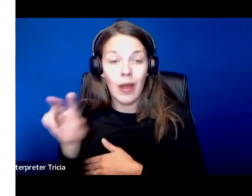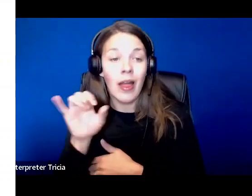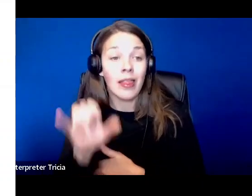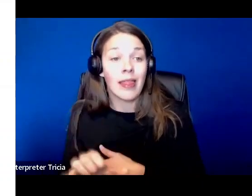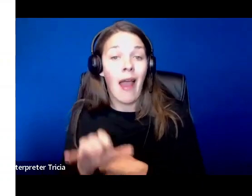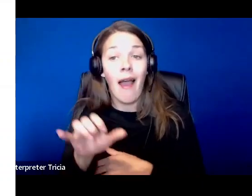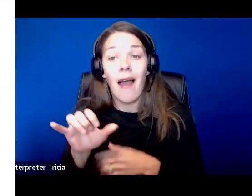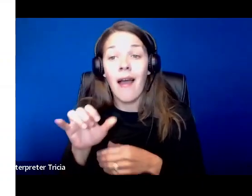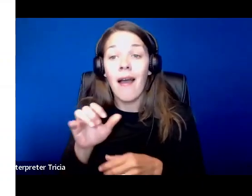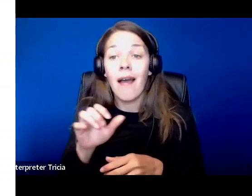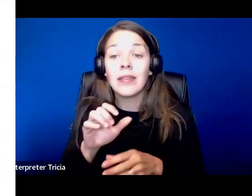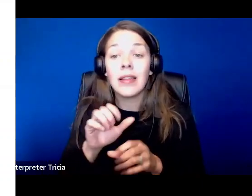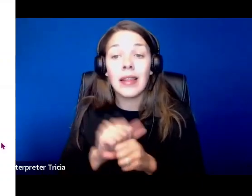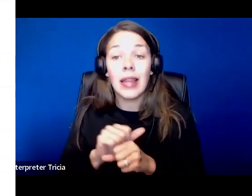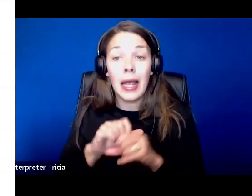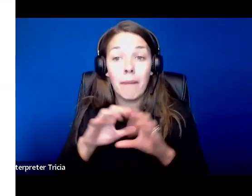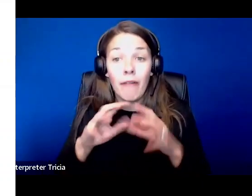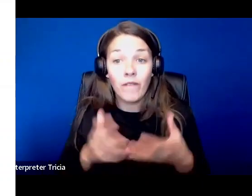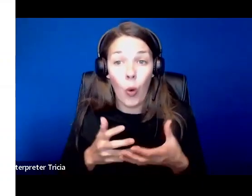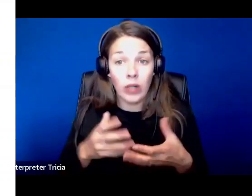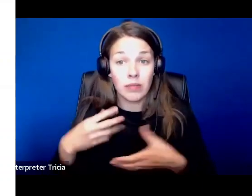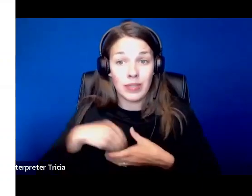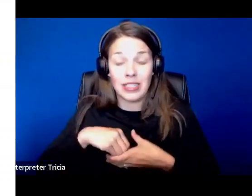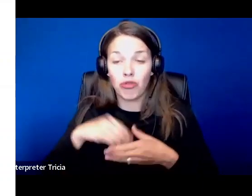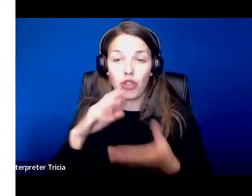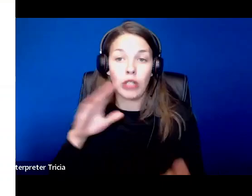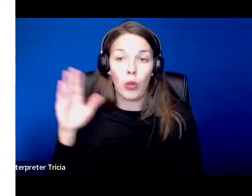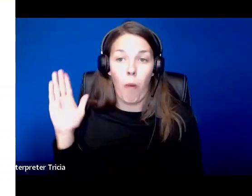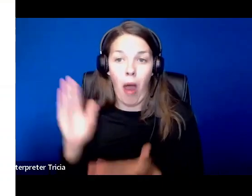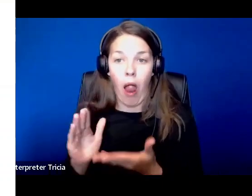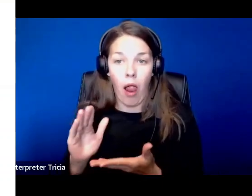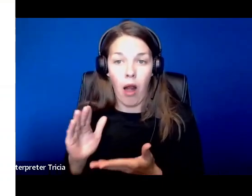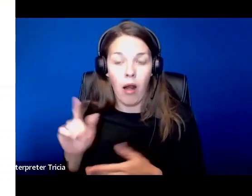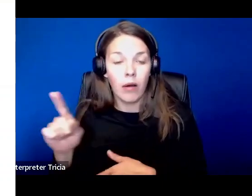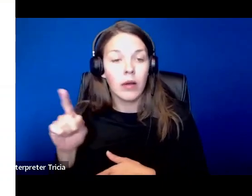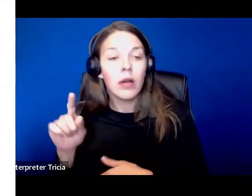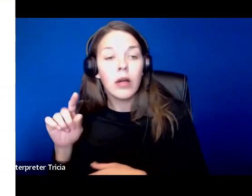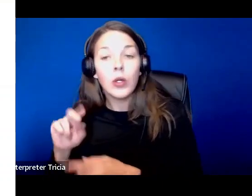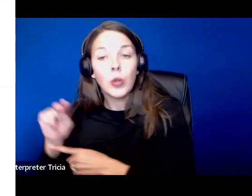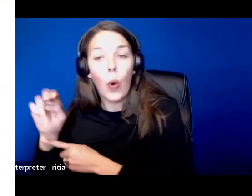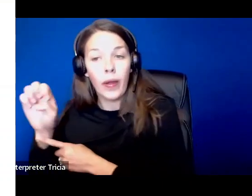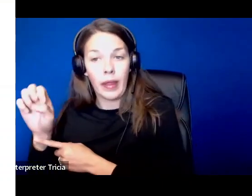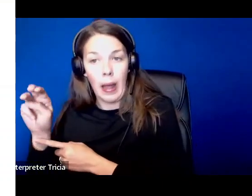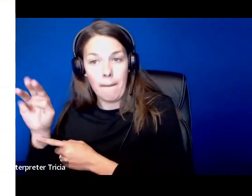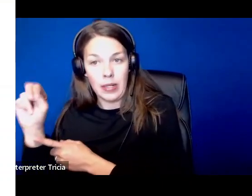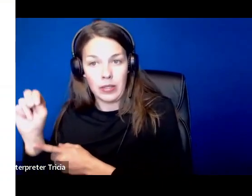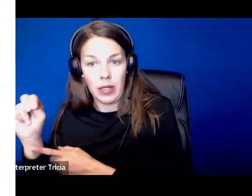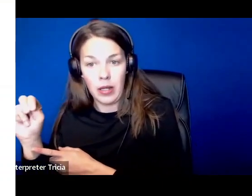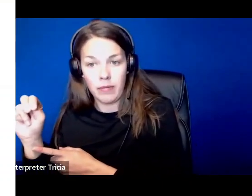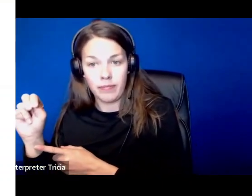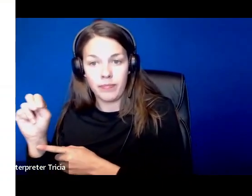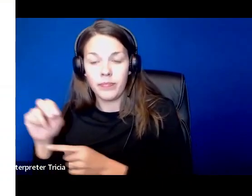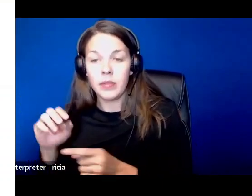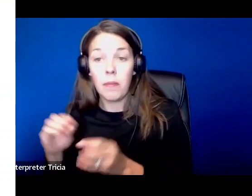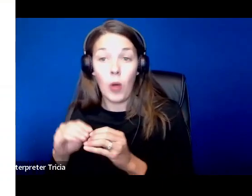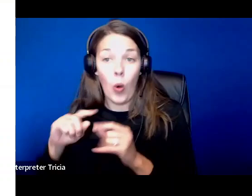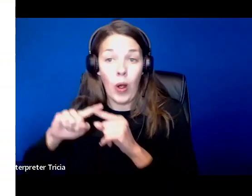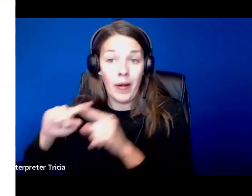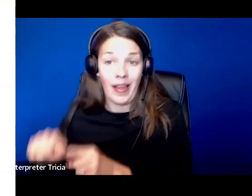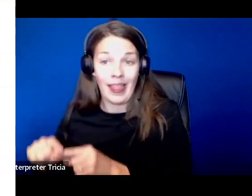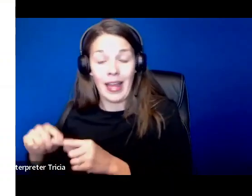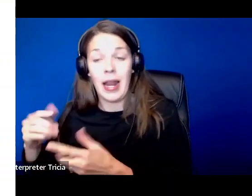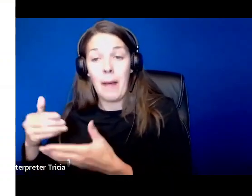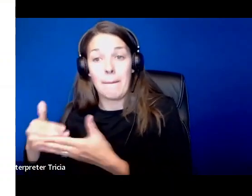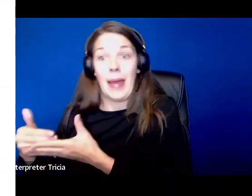force participation starts to drop off. And so the Northeast Minnesota is much more reliant on the baby